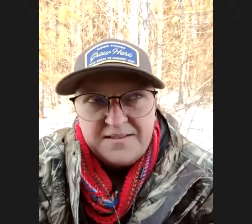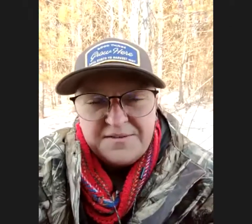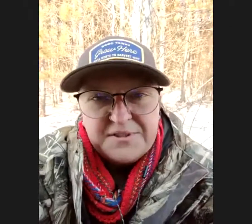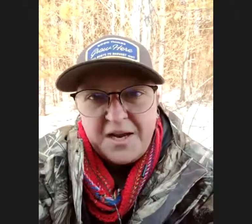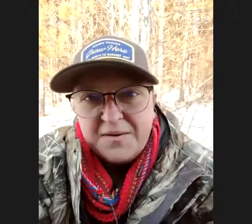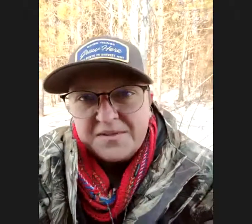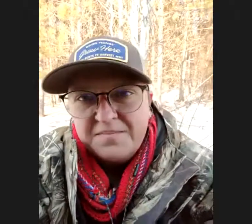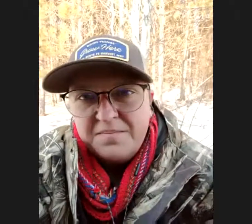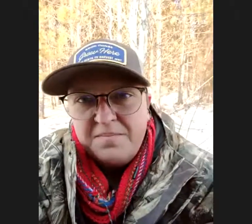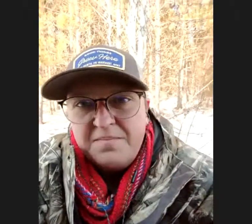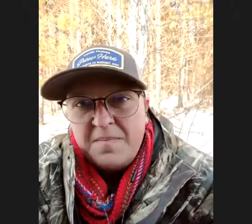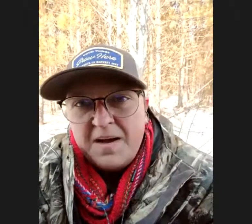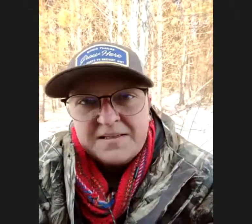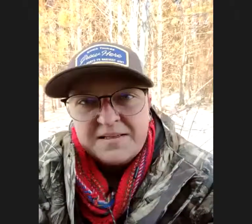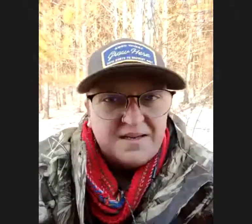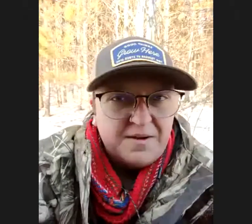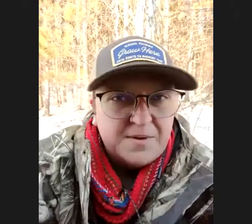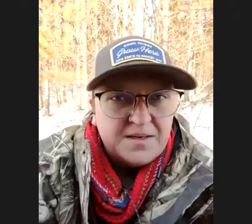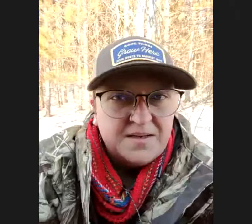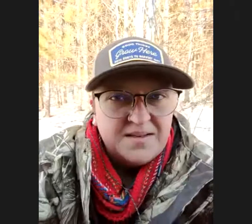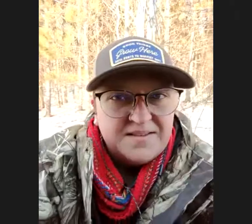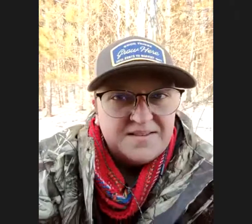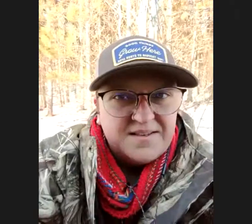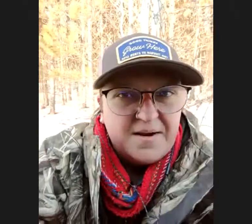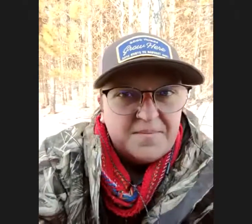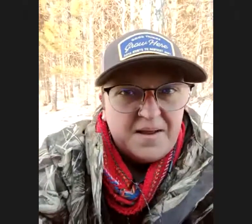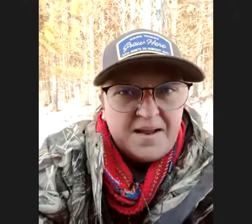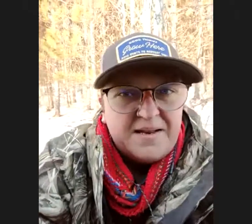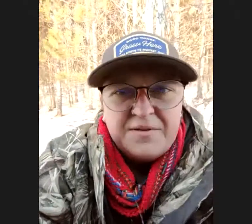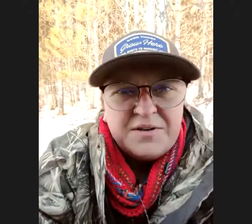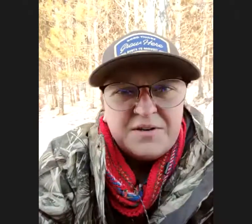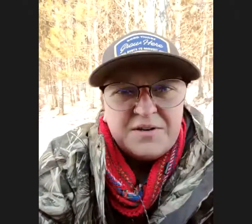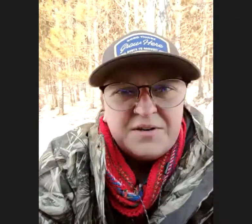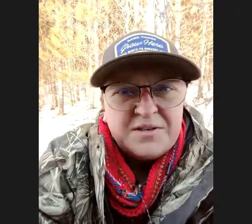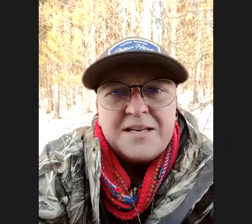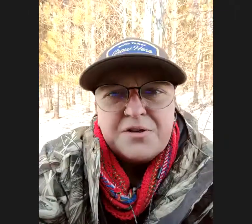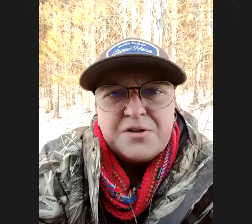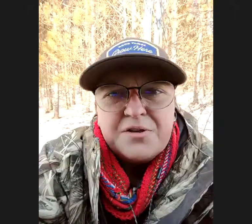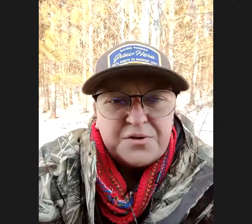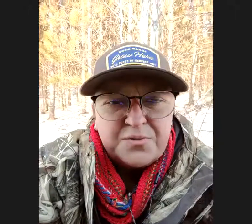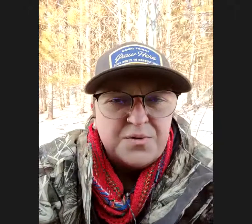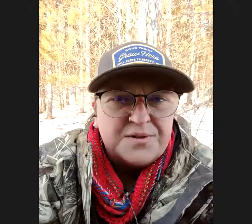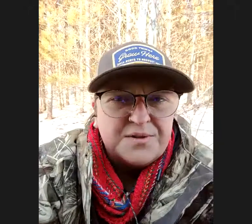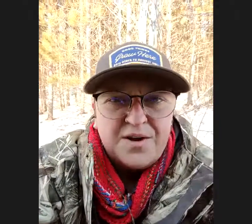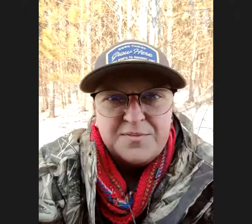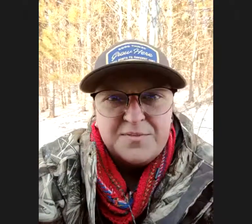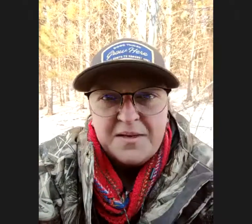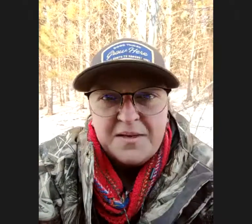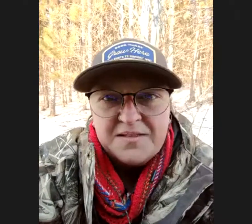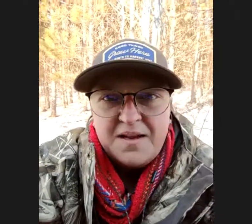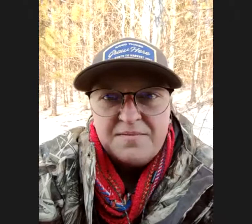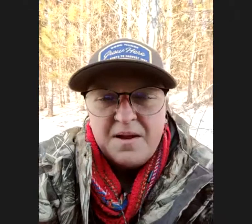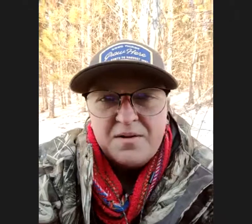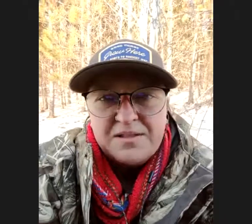at different times, masculine and feminine. And even assigning genders to certain roles is kind of odd to me